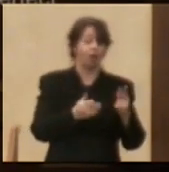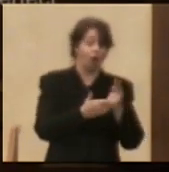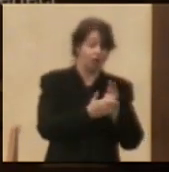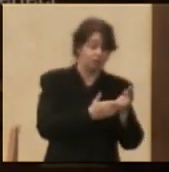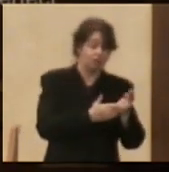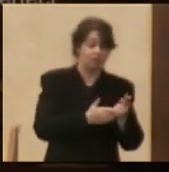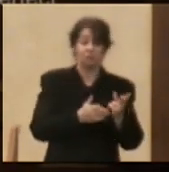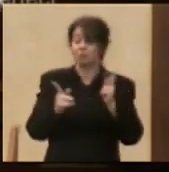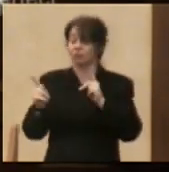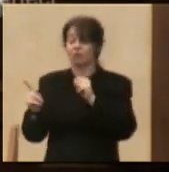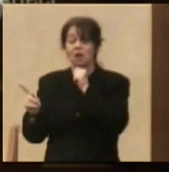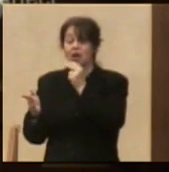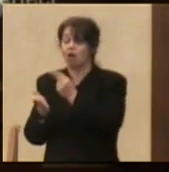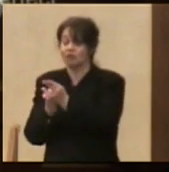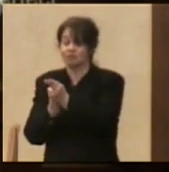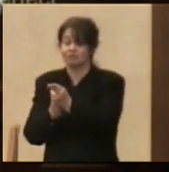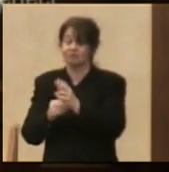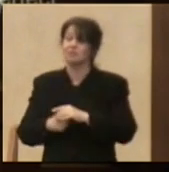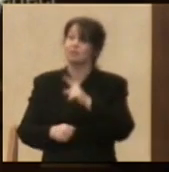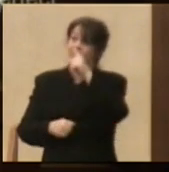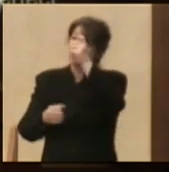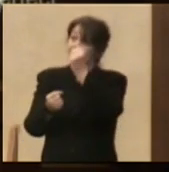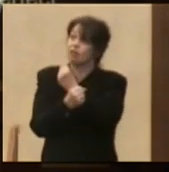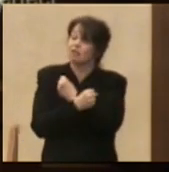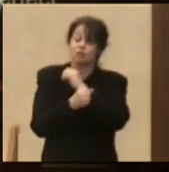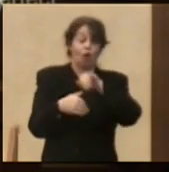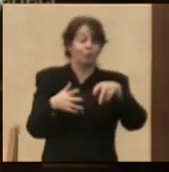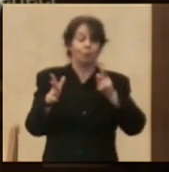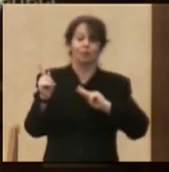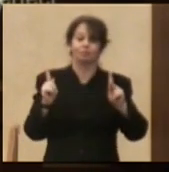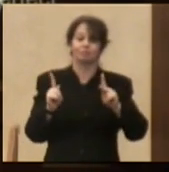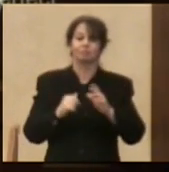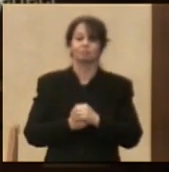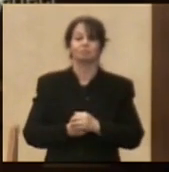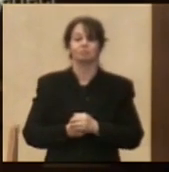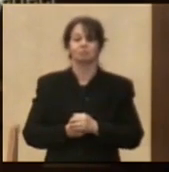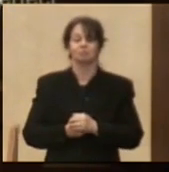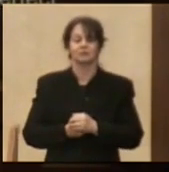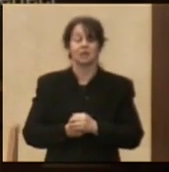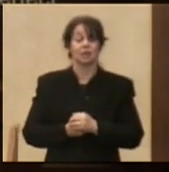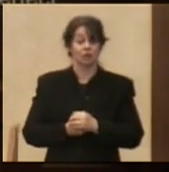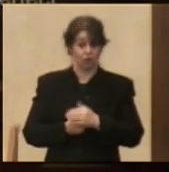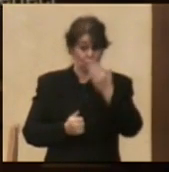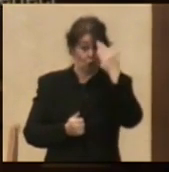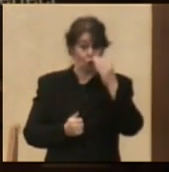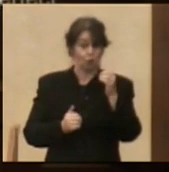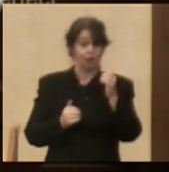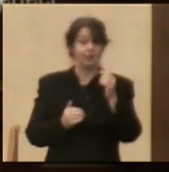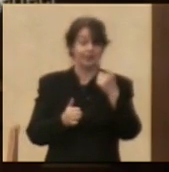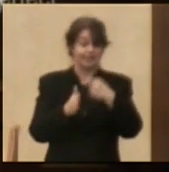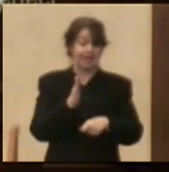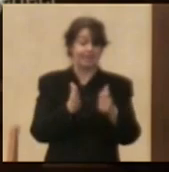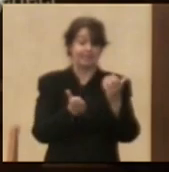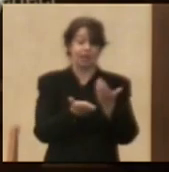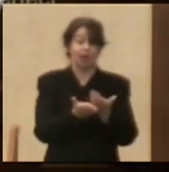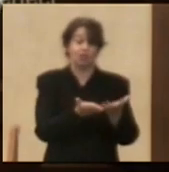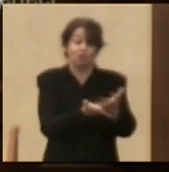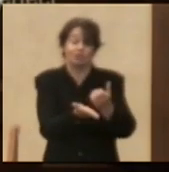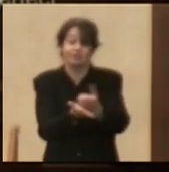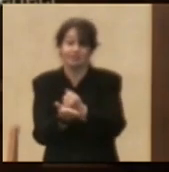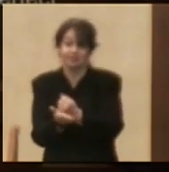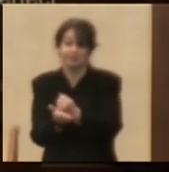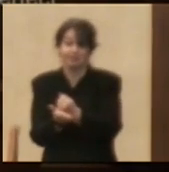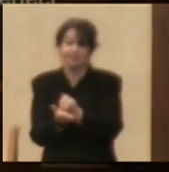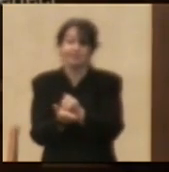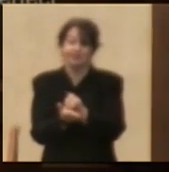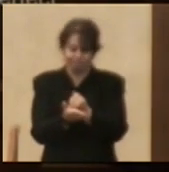you, what reward do you have? Do not even the tax collectors do the same? And if